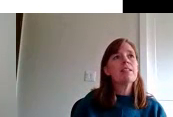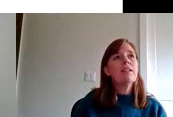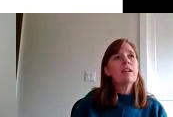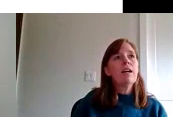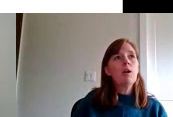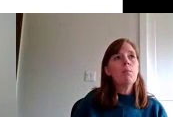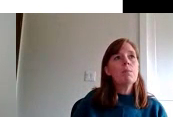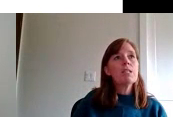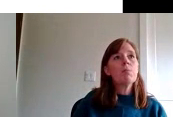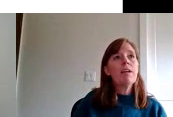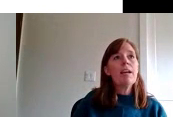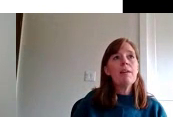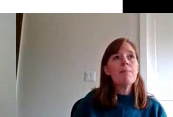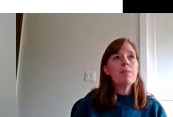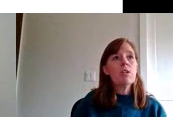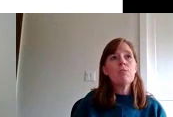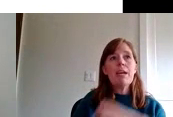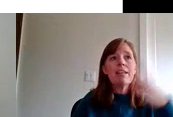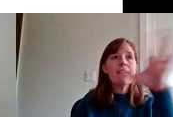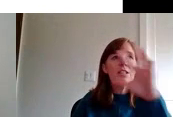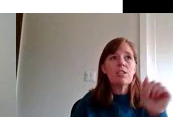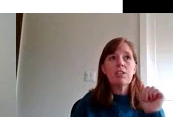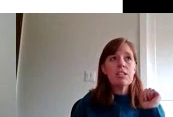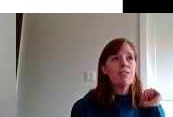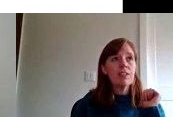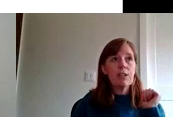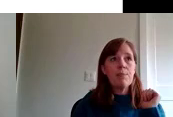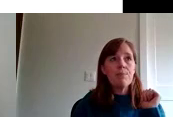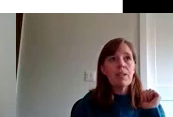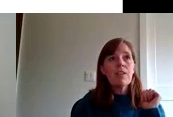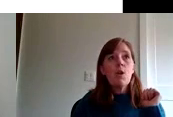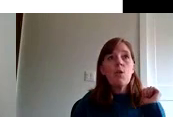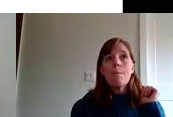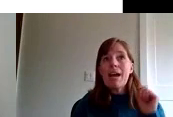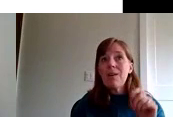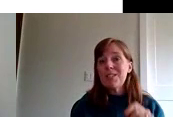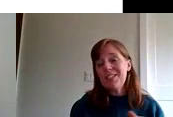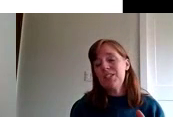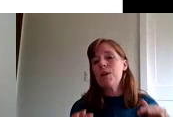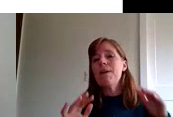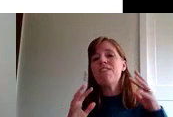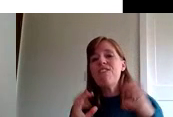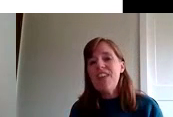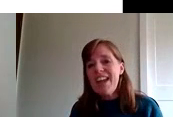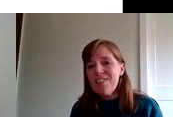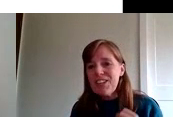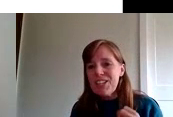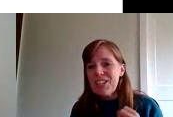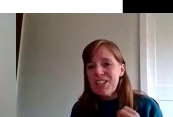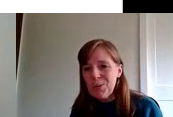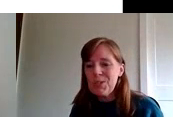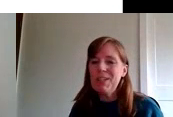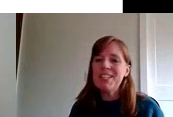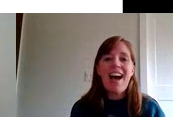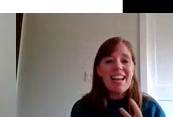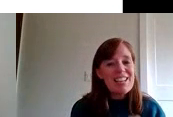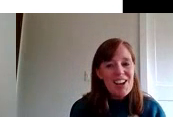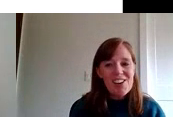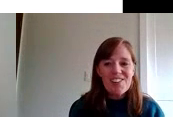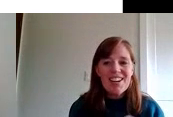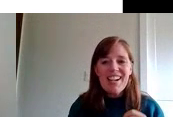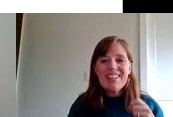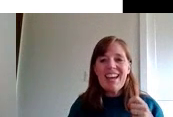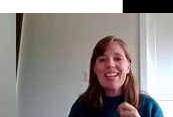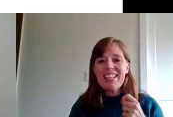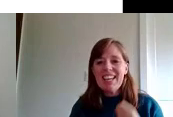few of these. Display, you can make things look differently. The mouse, this is one of my favorite tools because